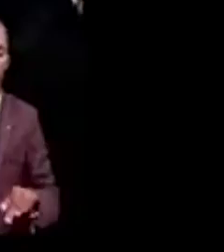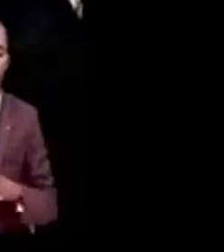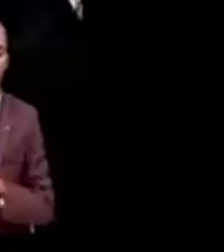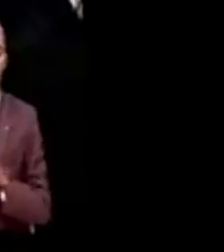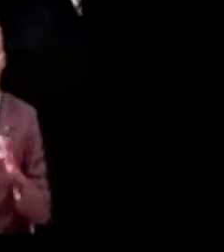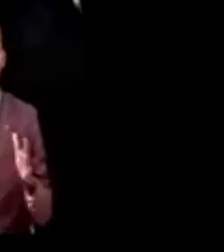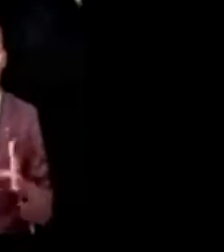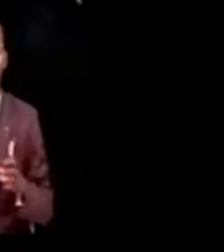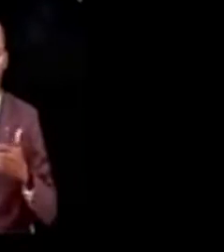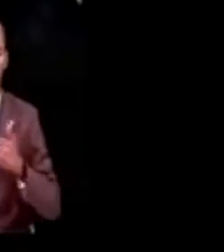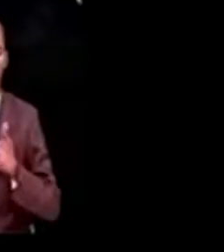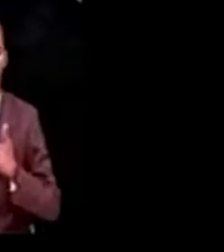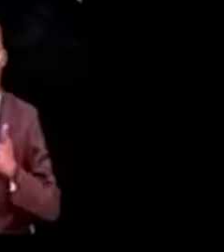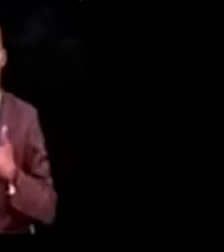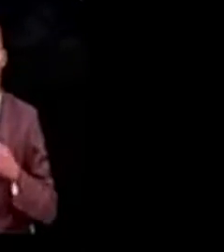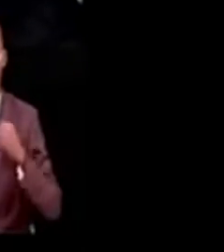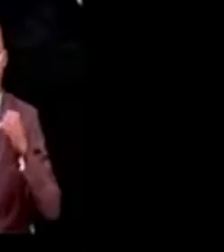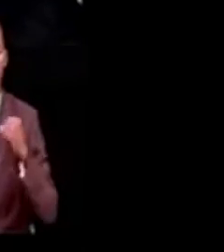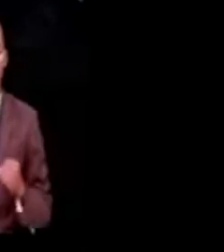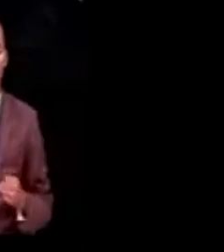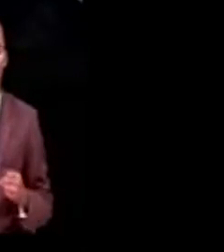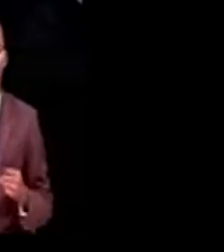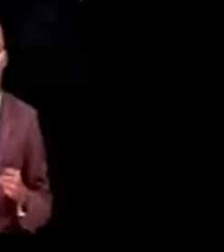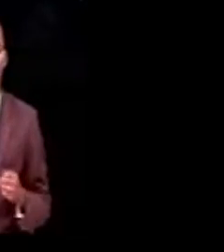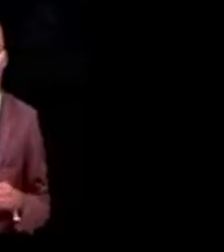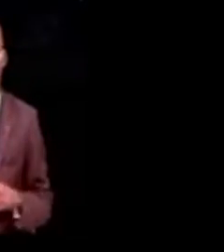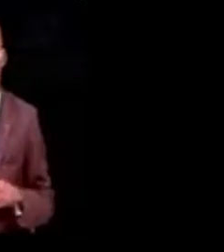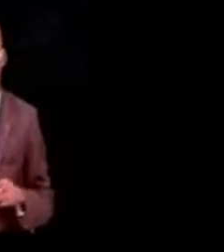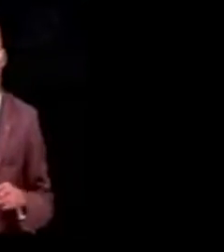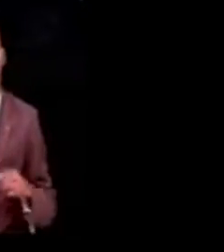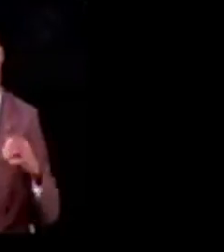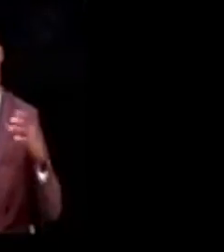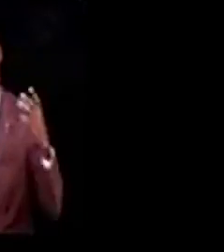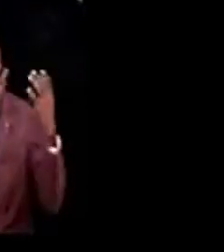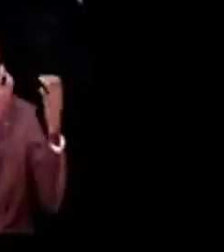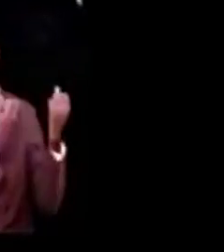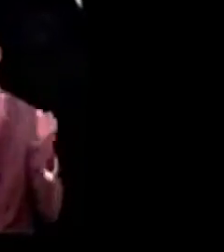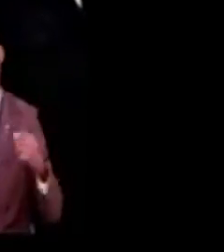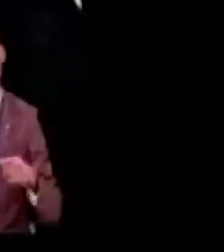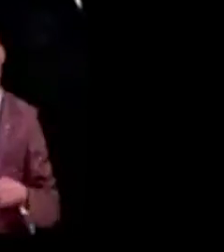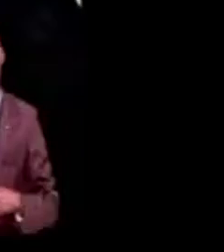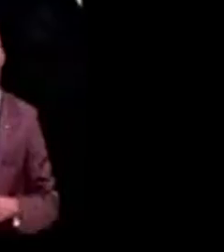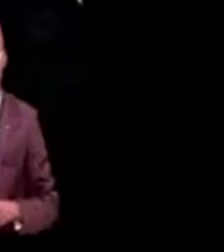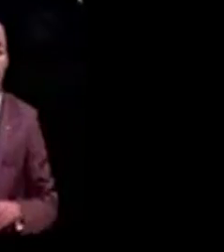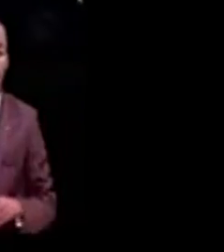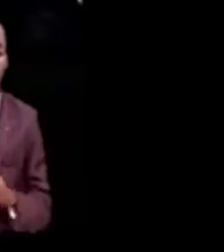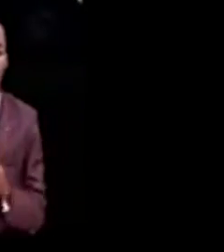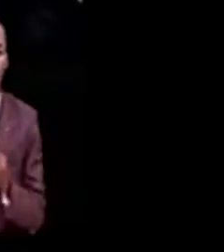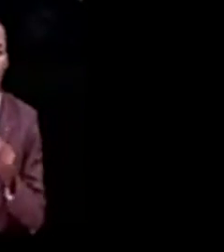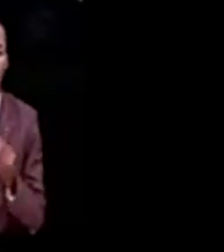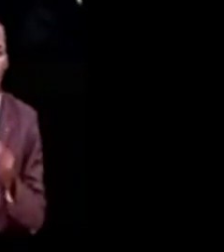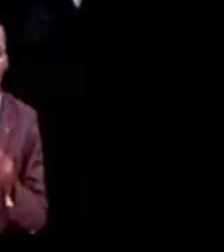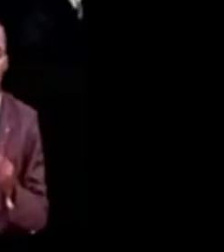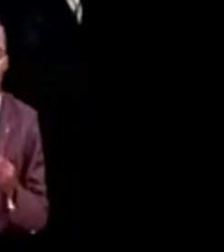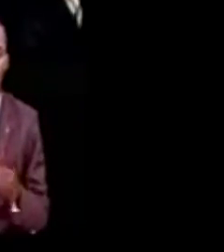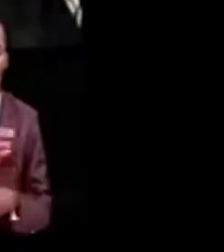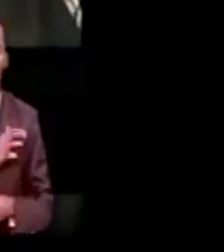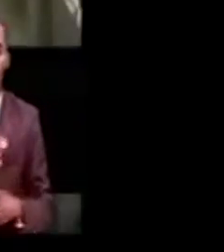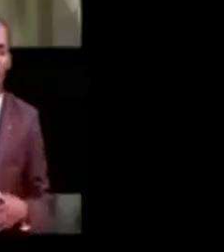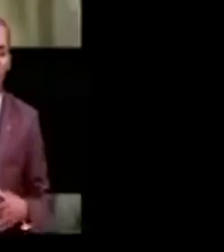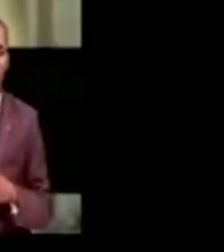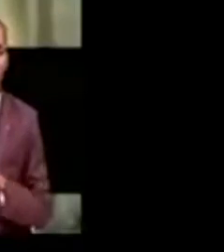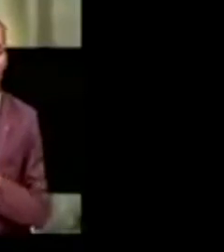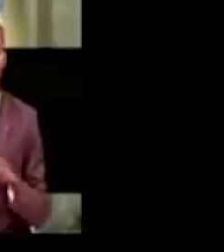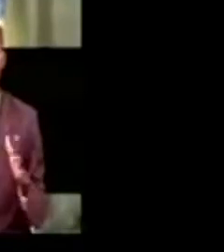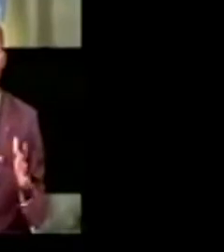my heart surrender is. Christ Jesus had the power,